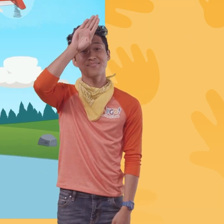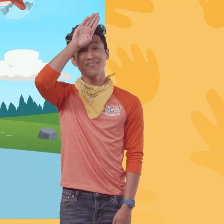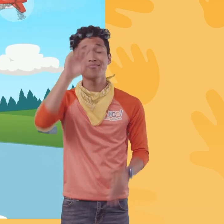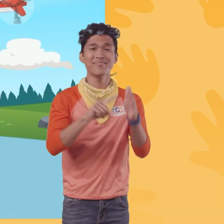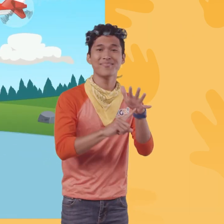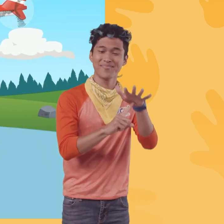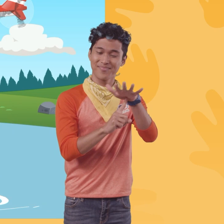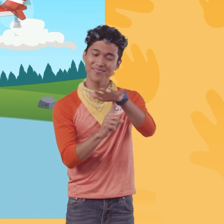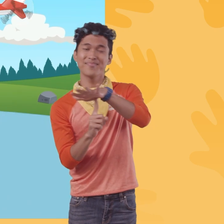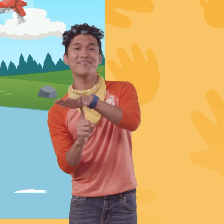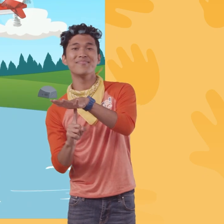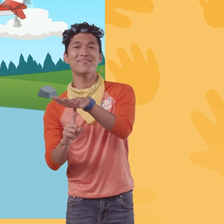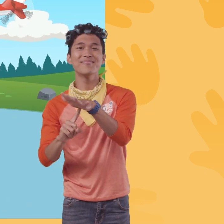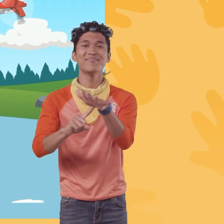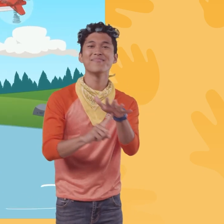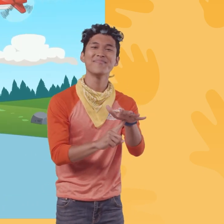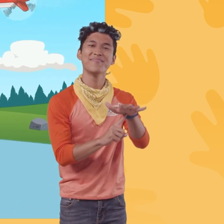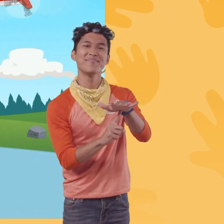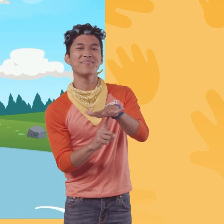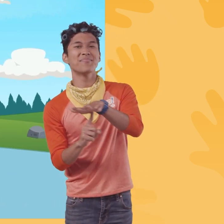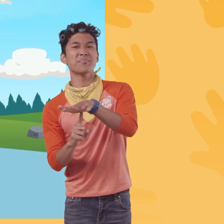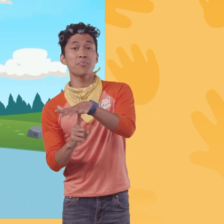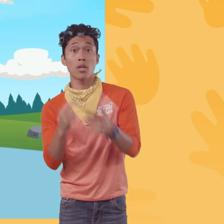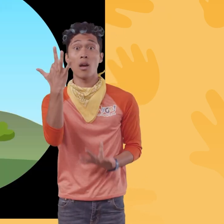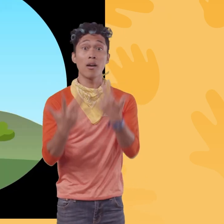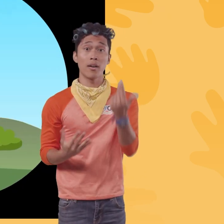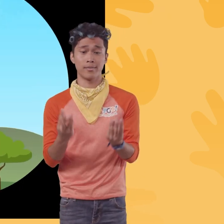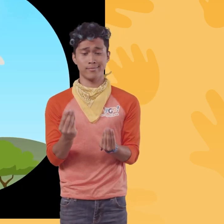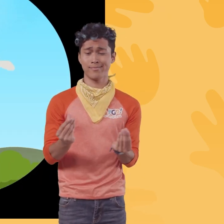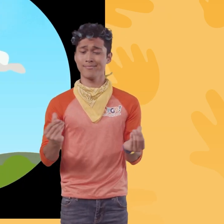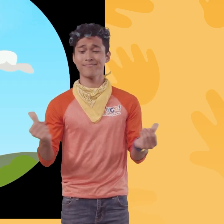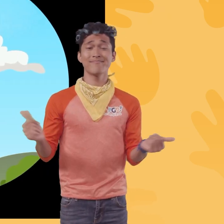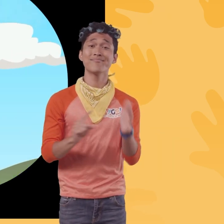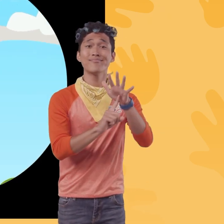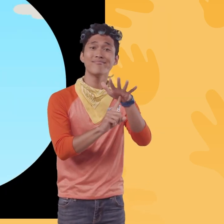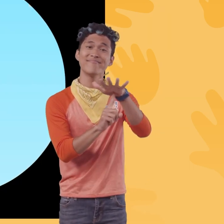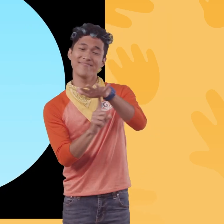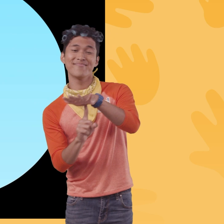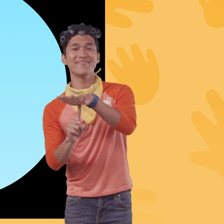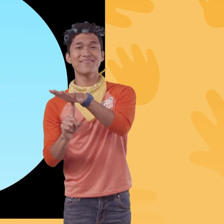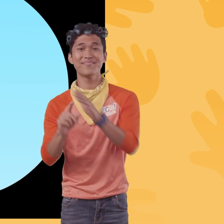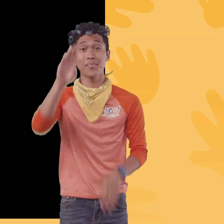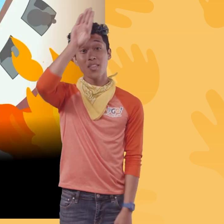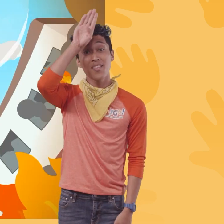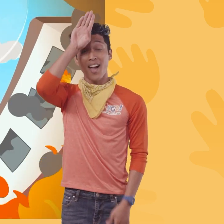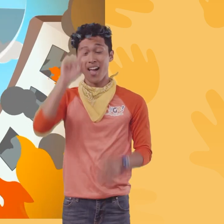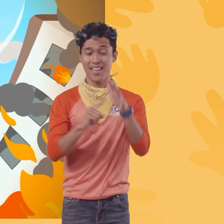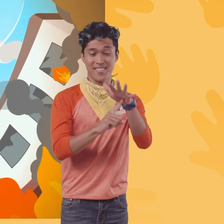out. Firefighting helicopter, fighting fires from above the ground.